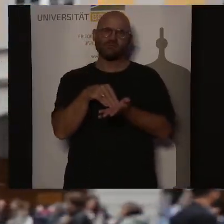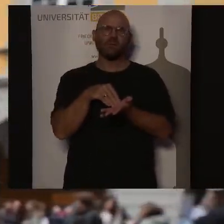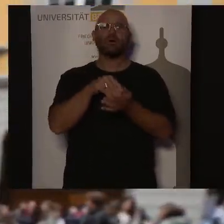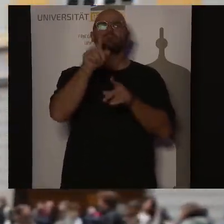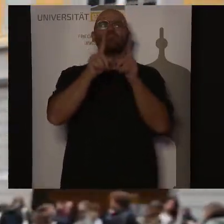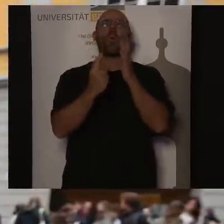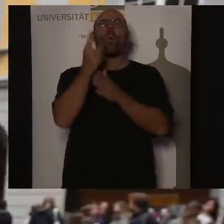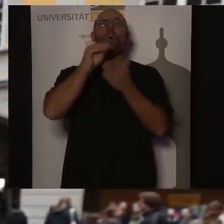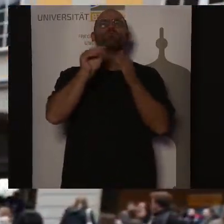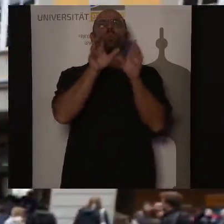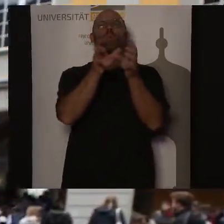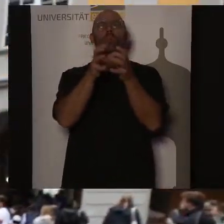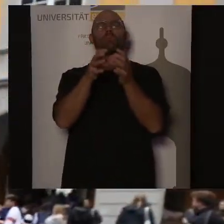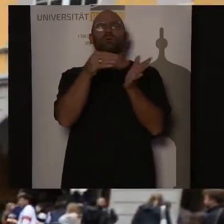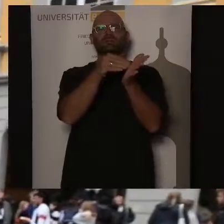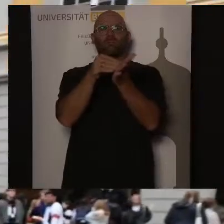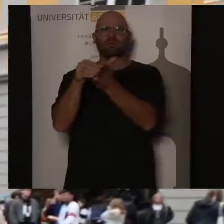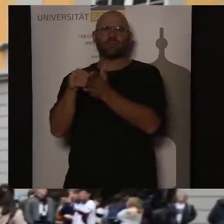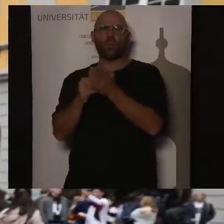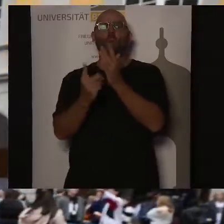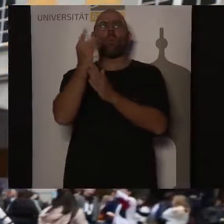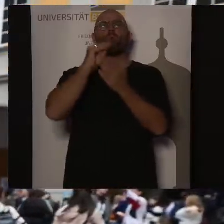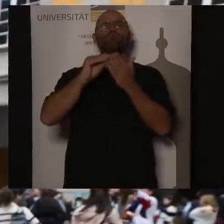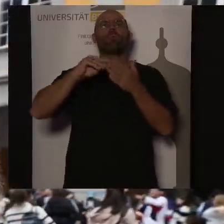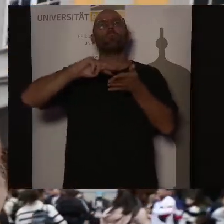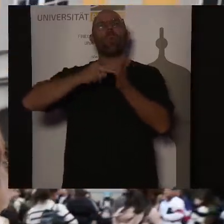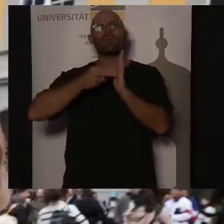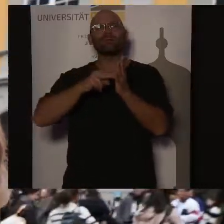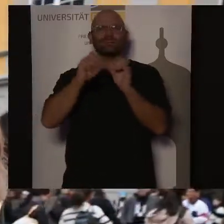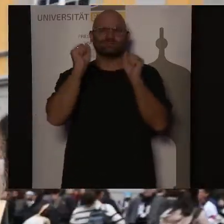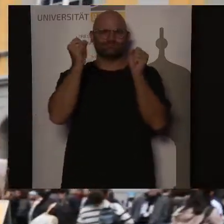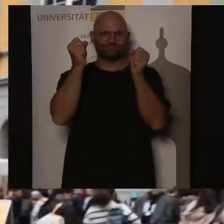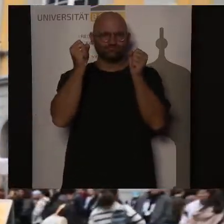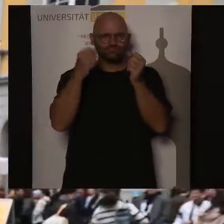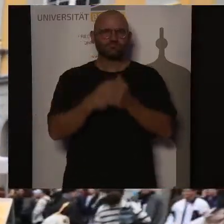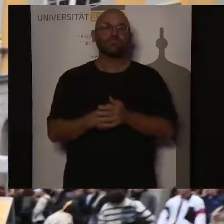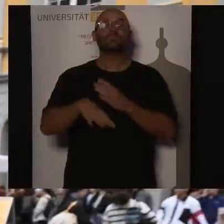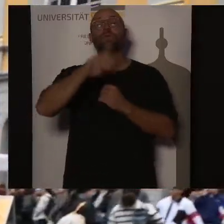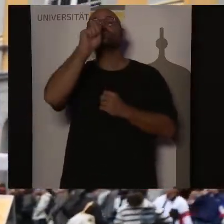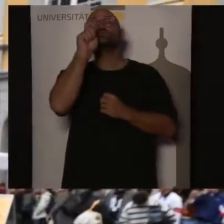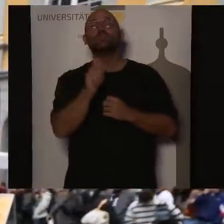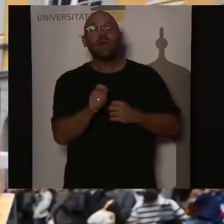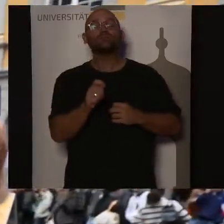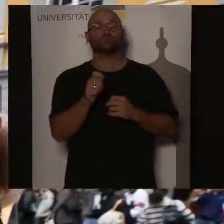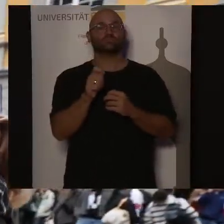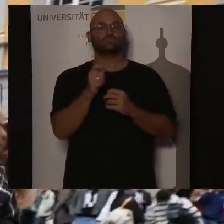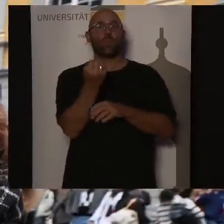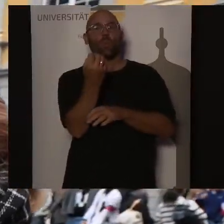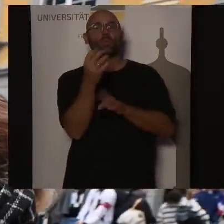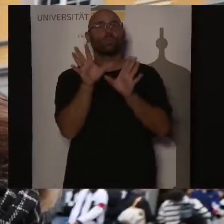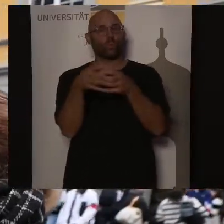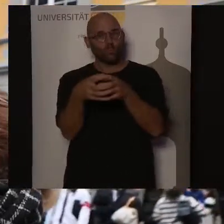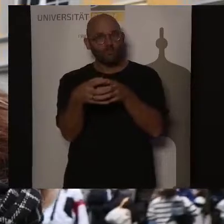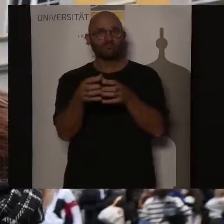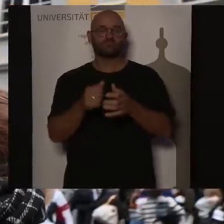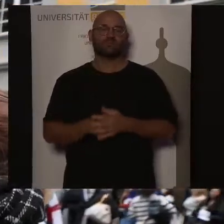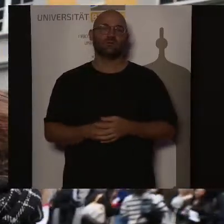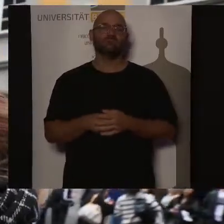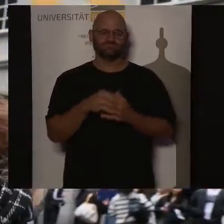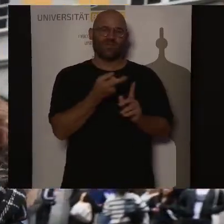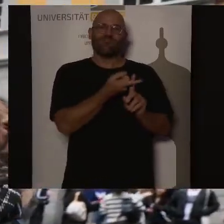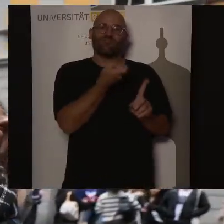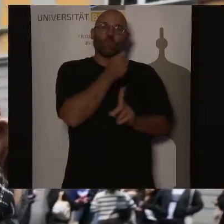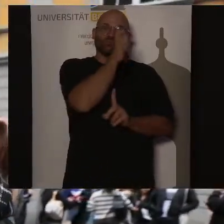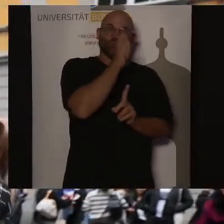So the ASTA and several university groups that are active in university politics are here, but we also have student cultural